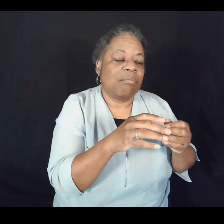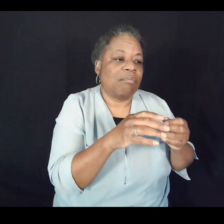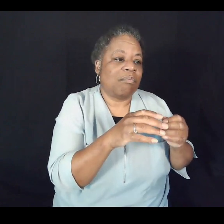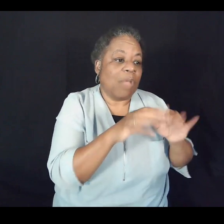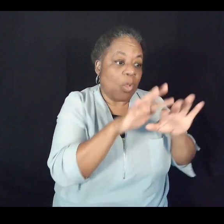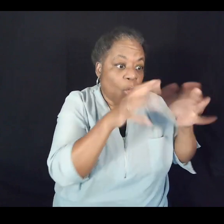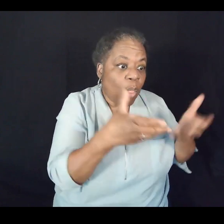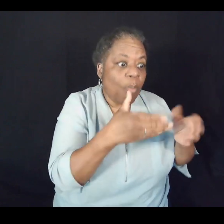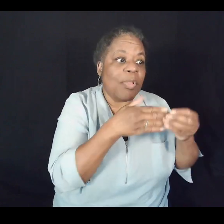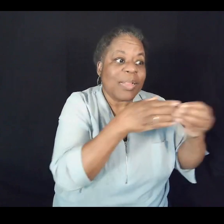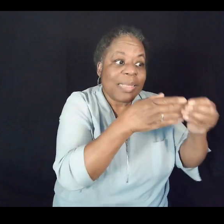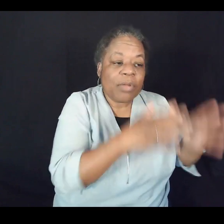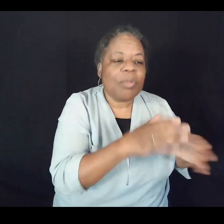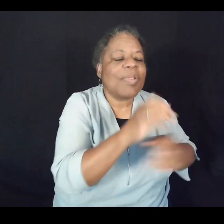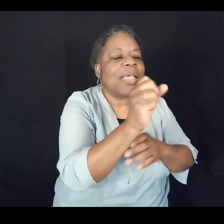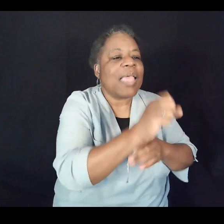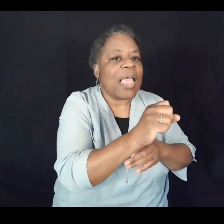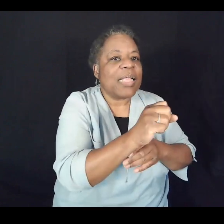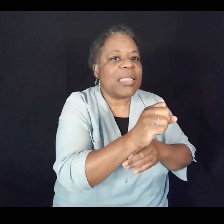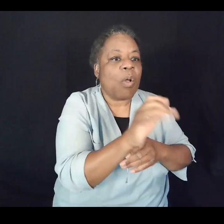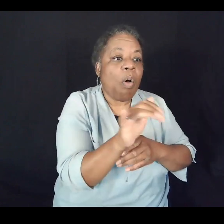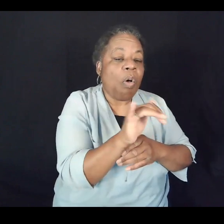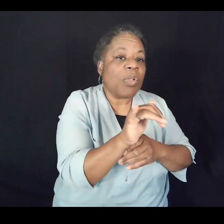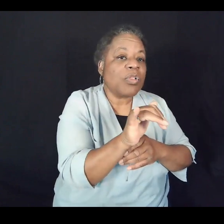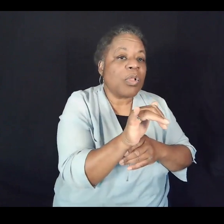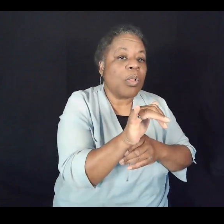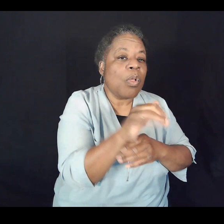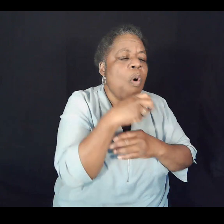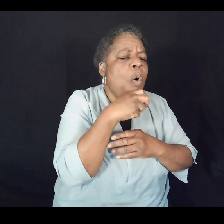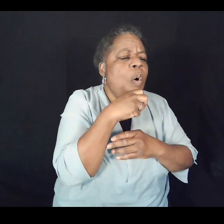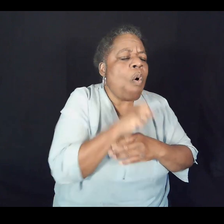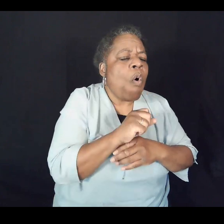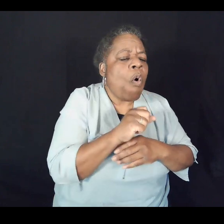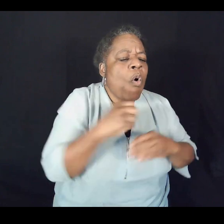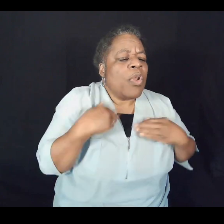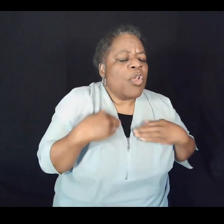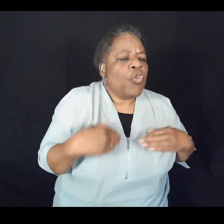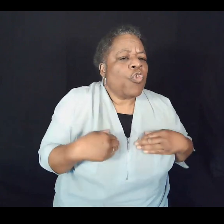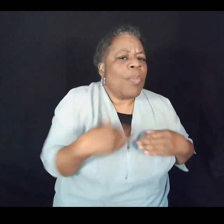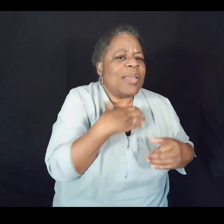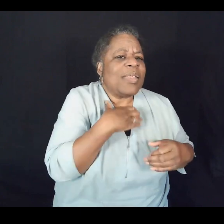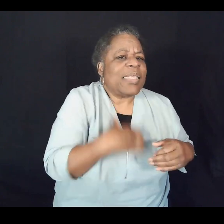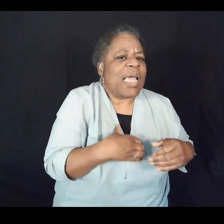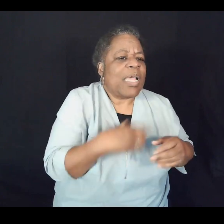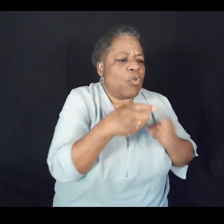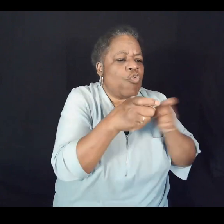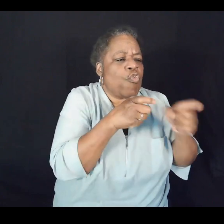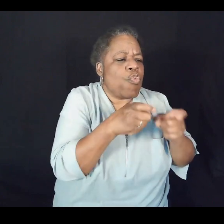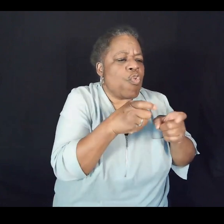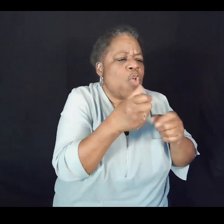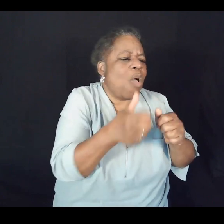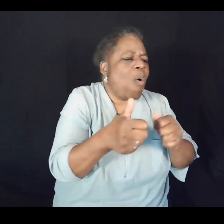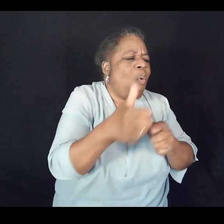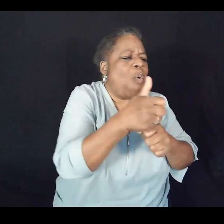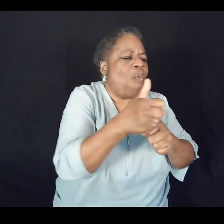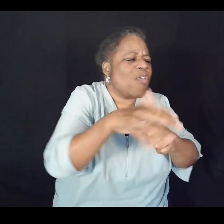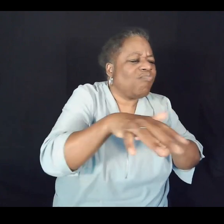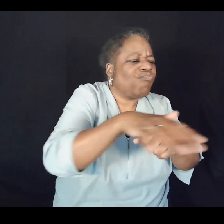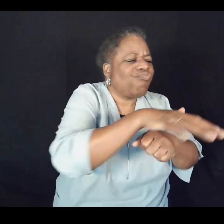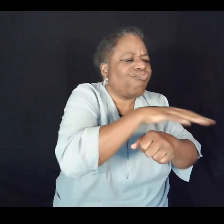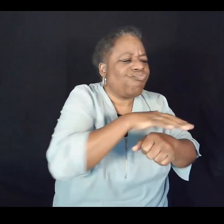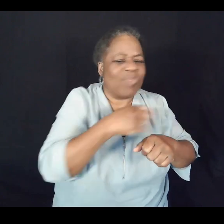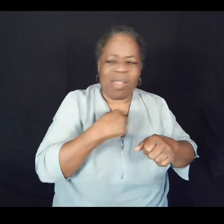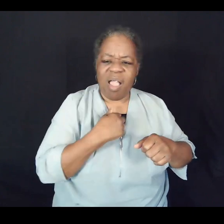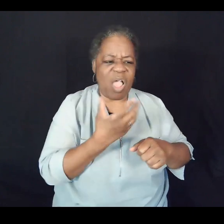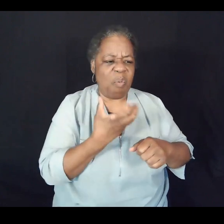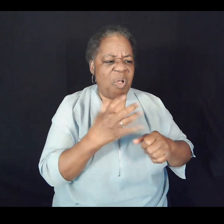relevant. I also mean that old human desire to rule over the other, to take what I want.